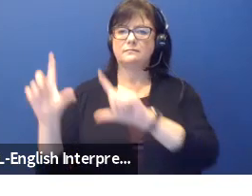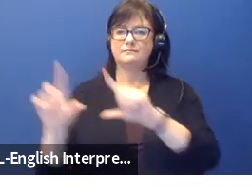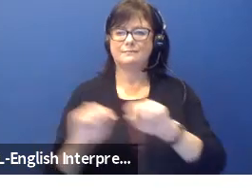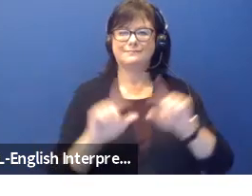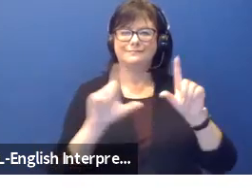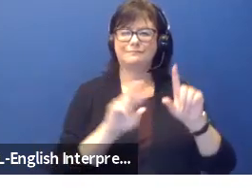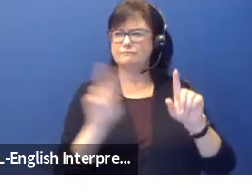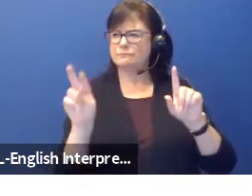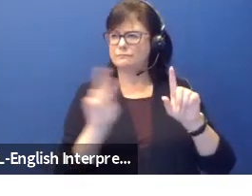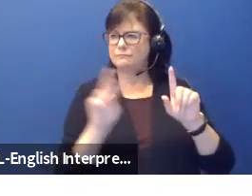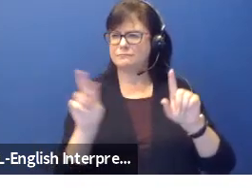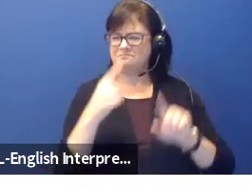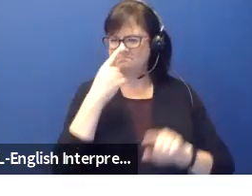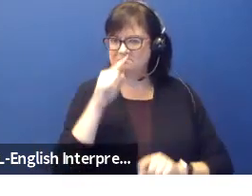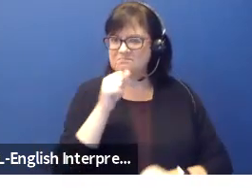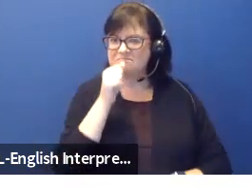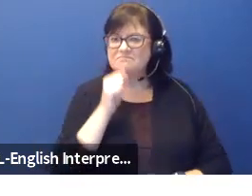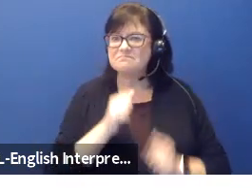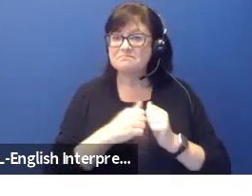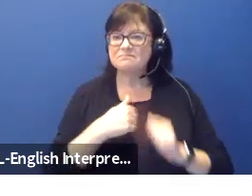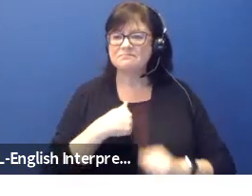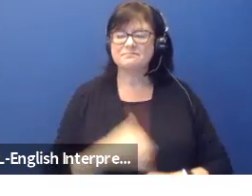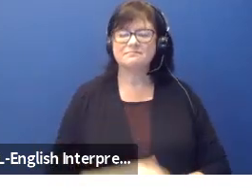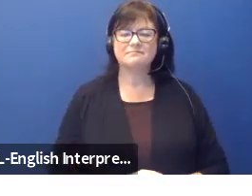please do bear with me for a minute.